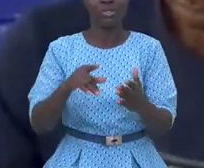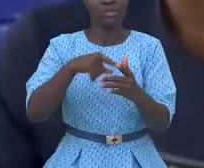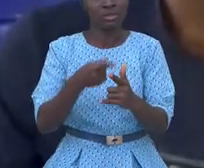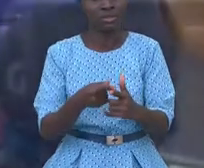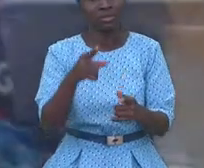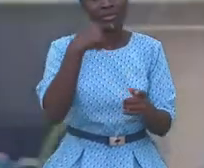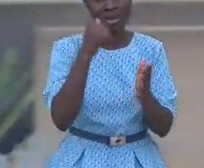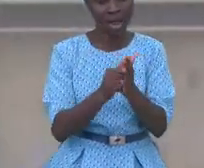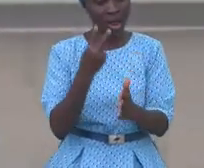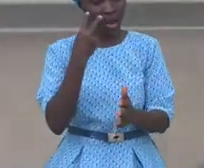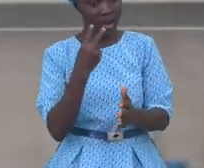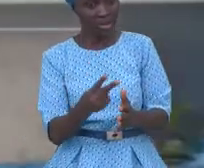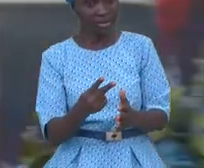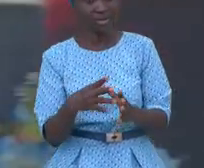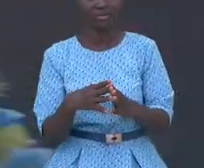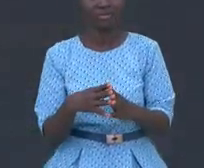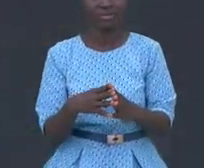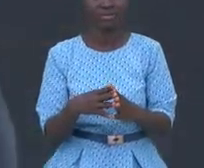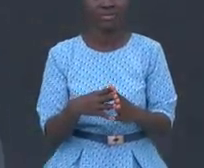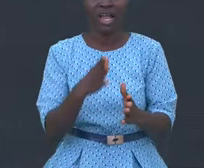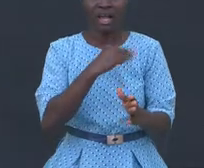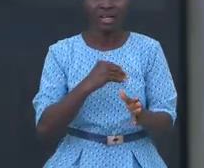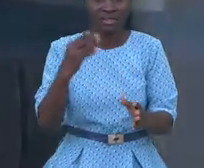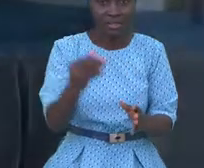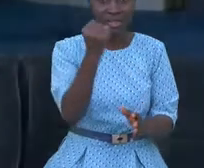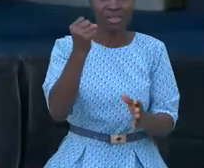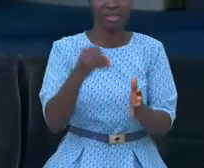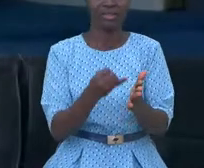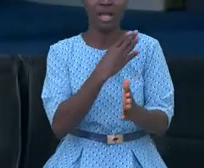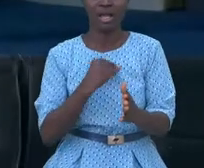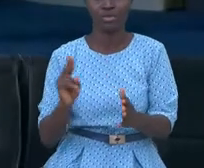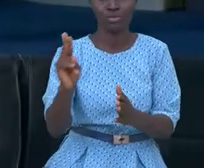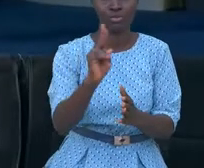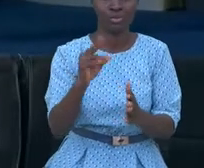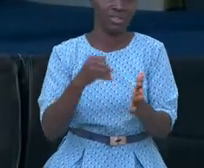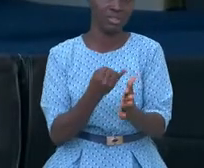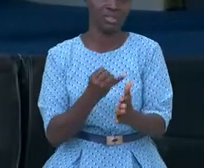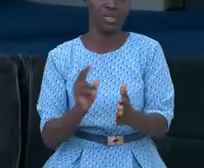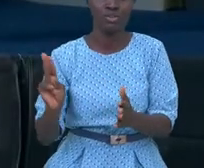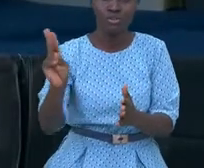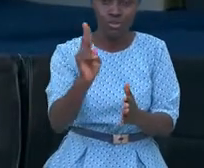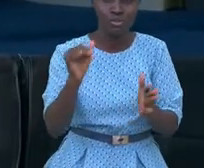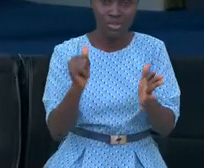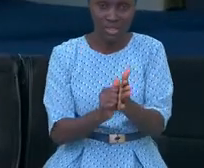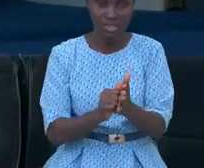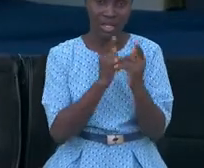at this. Don't just look. Take it up. Use it. Use that